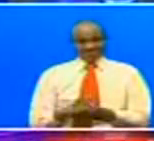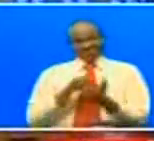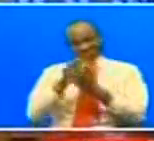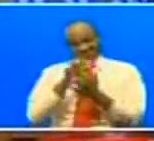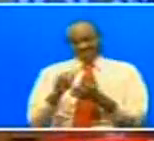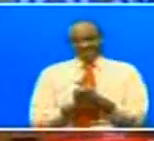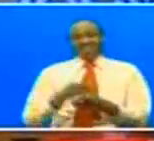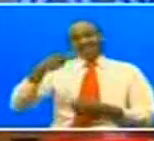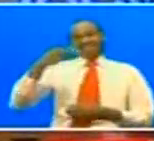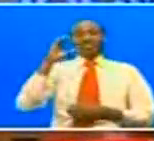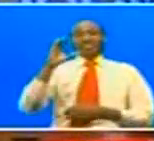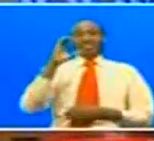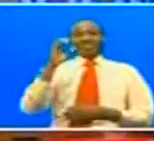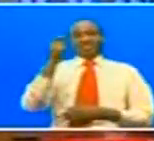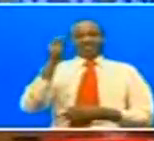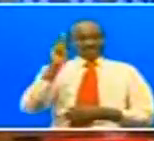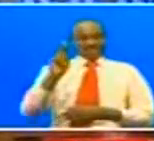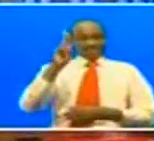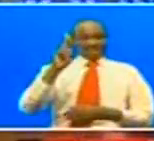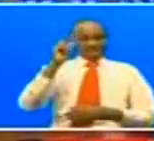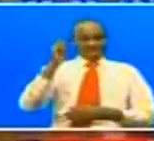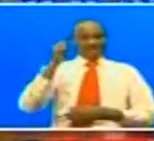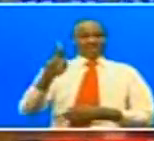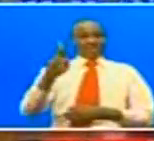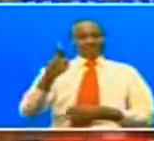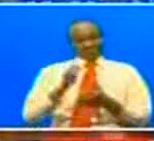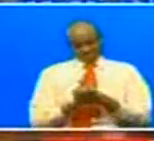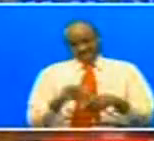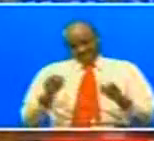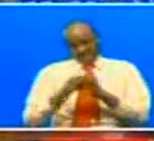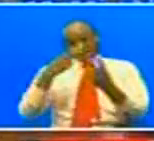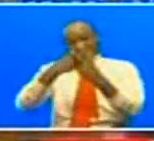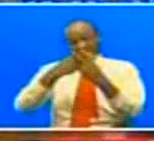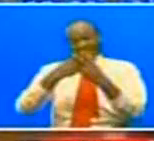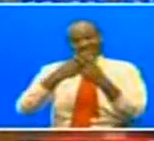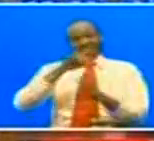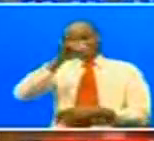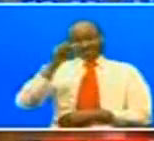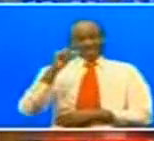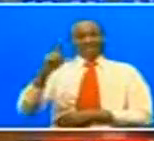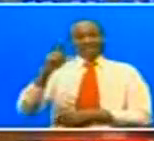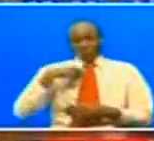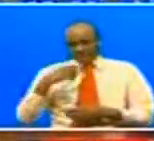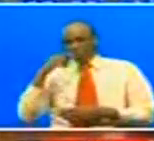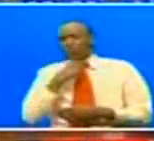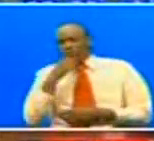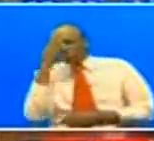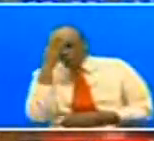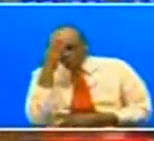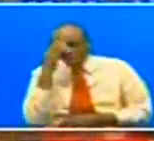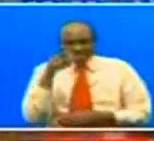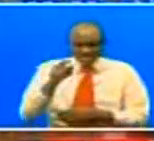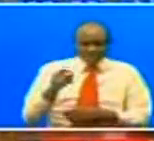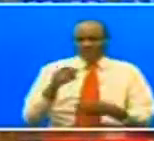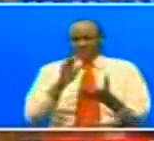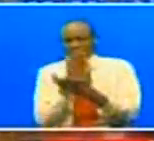At HCC Turner, at Koinange Jeff, the hashtag is JKL. We're getting insights into the relations between the